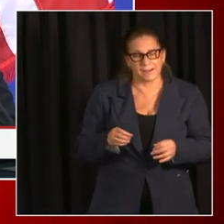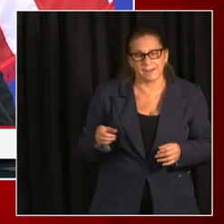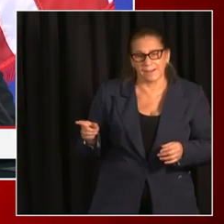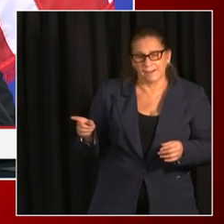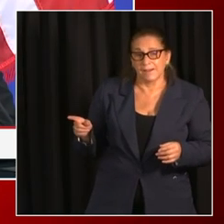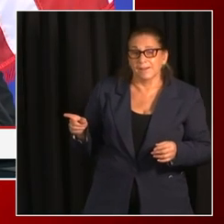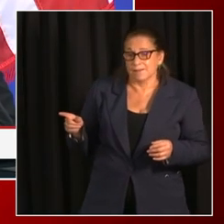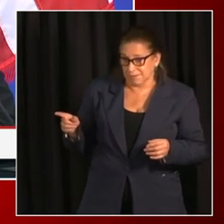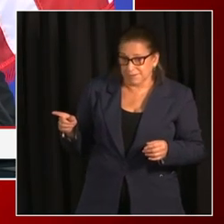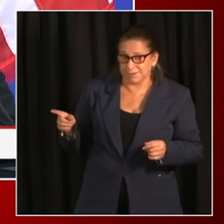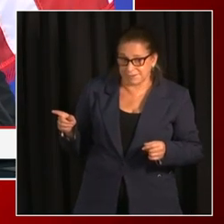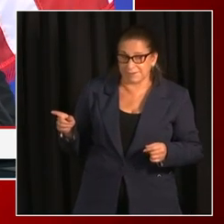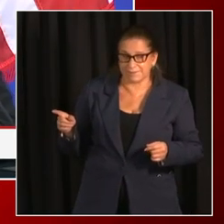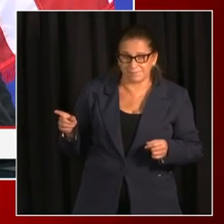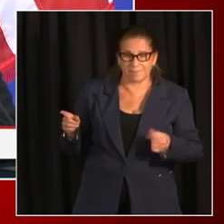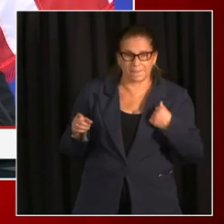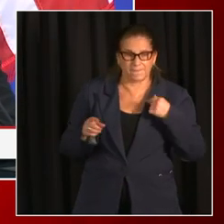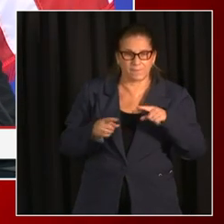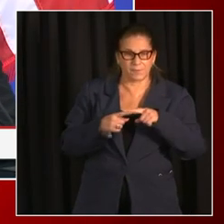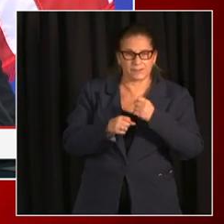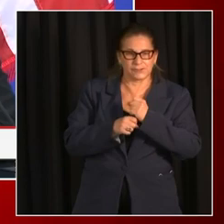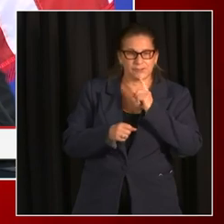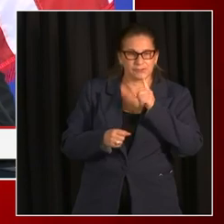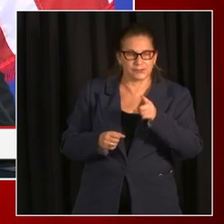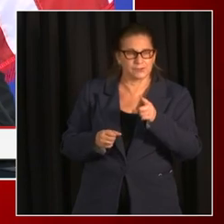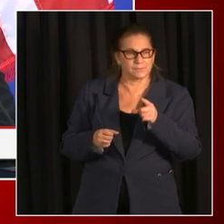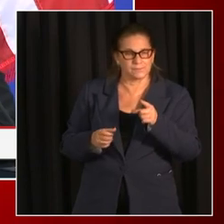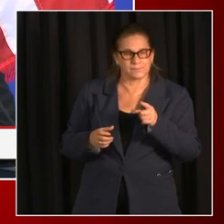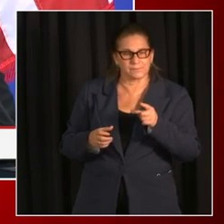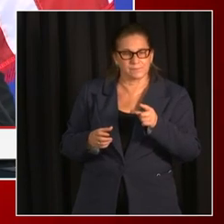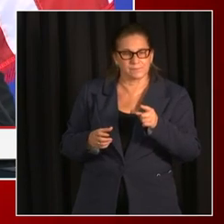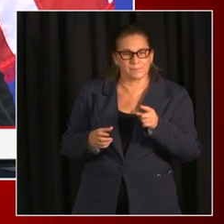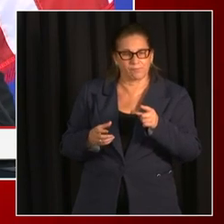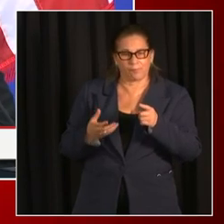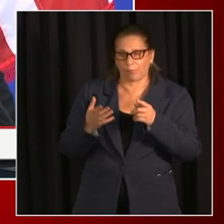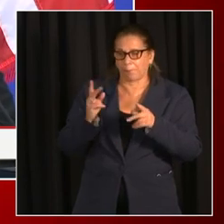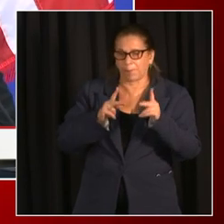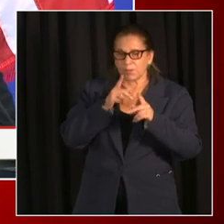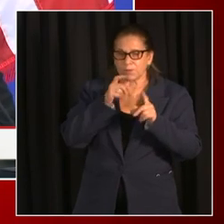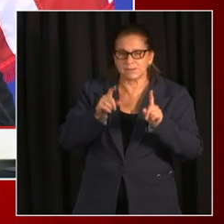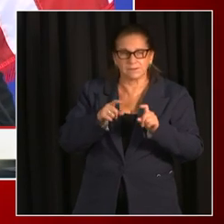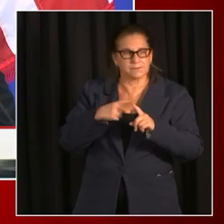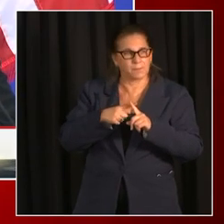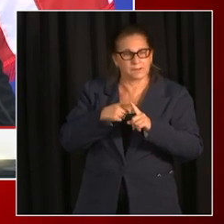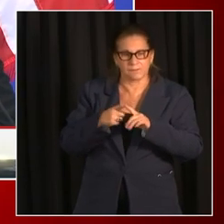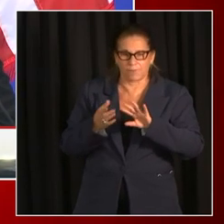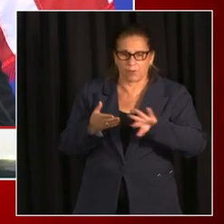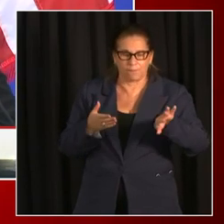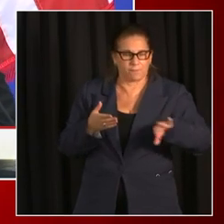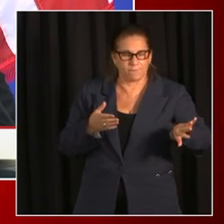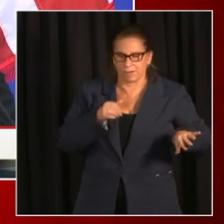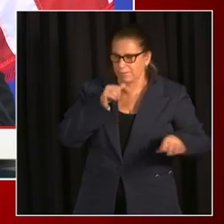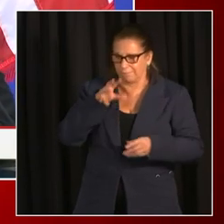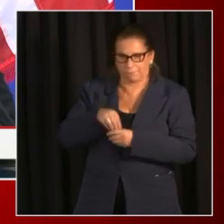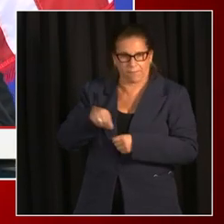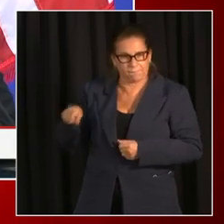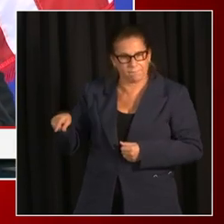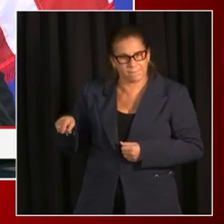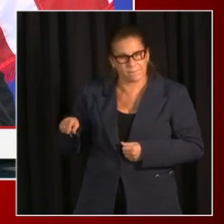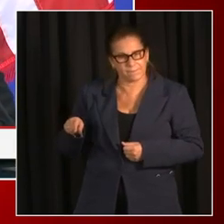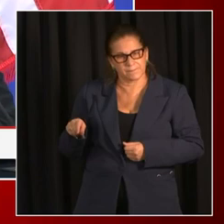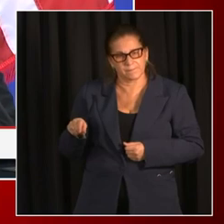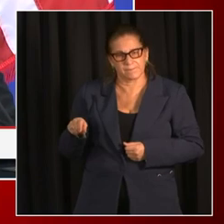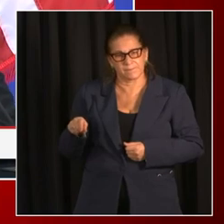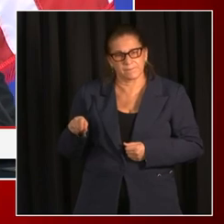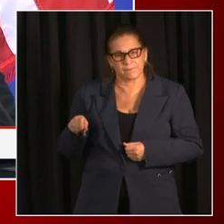then we can make sure, we can take that off of the list of things that we're concerned about, because we can produce a